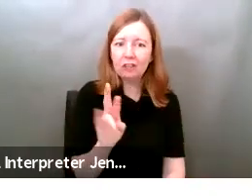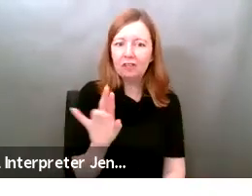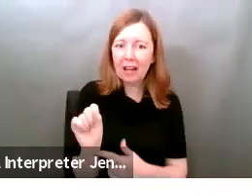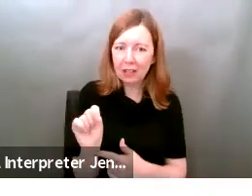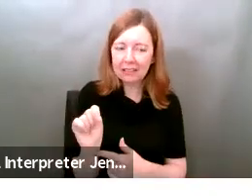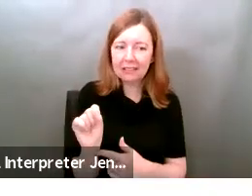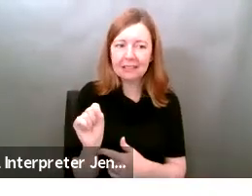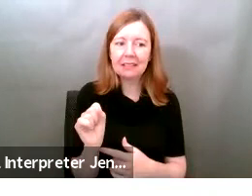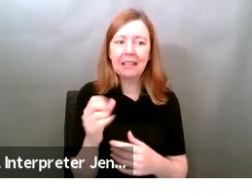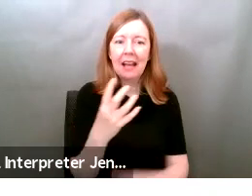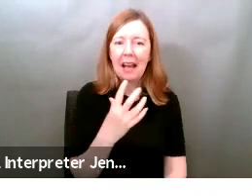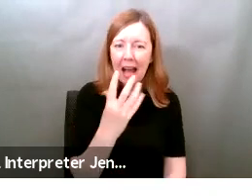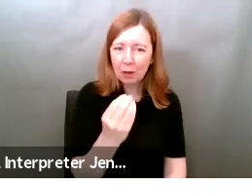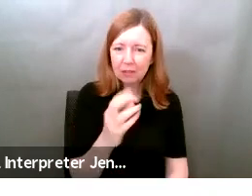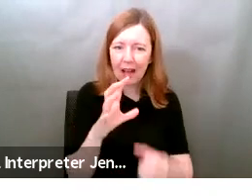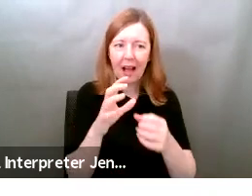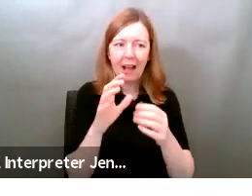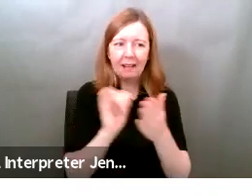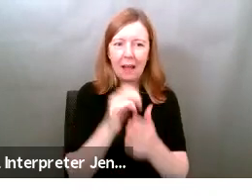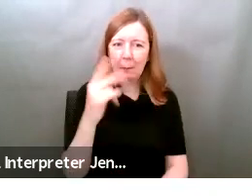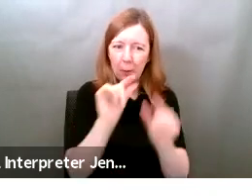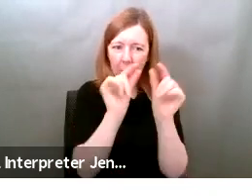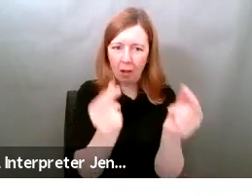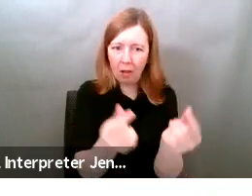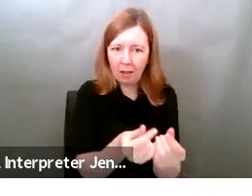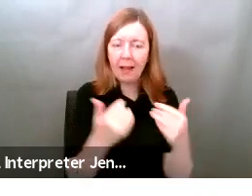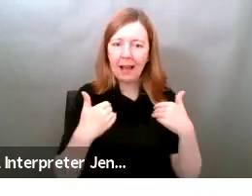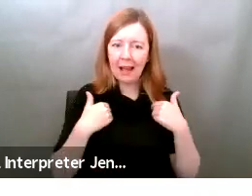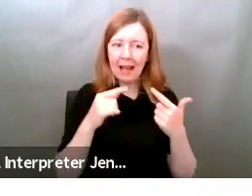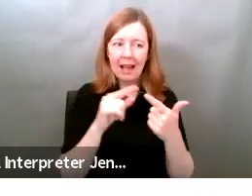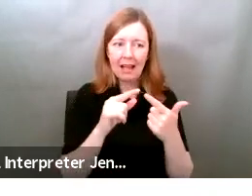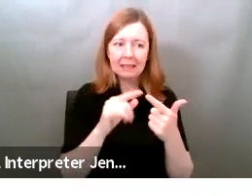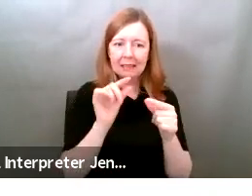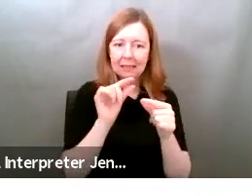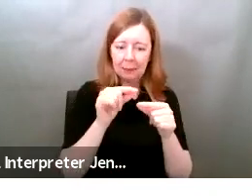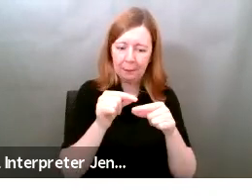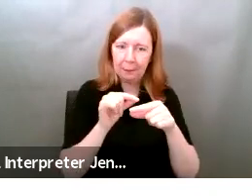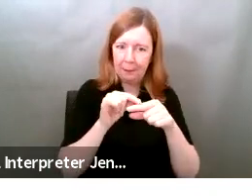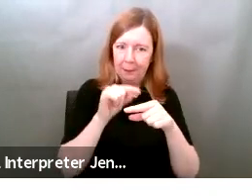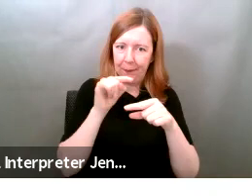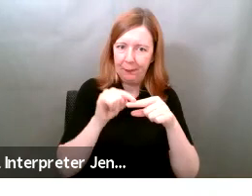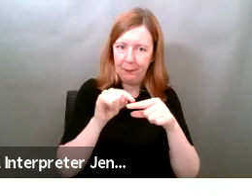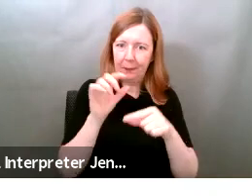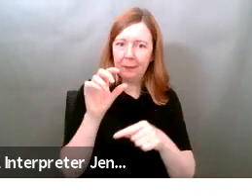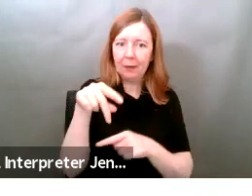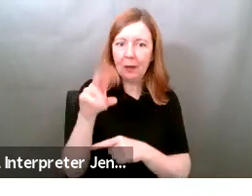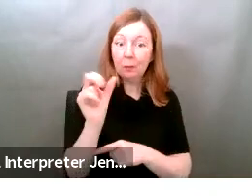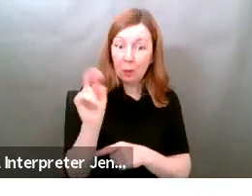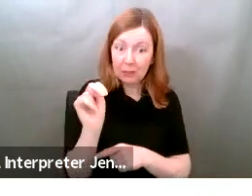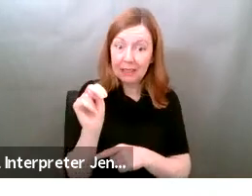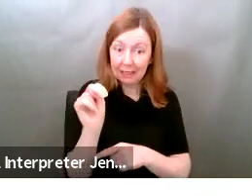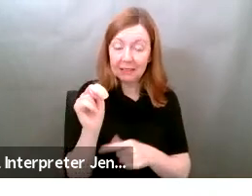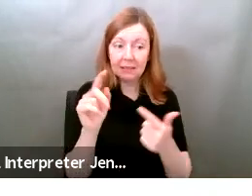outside core, that purple circle. It contains little spikes of protein coming out of the outside of